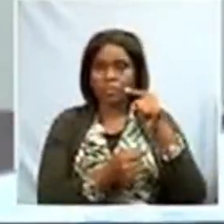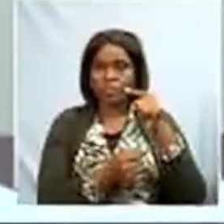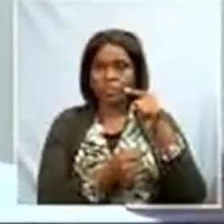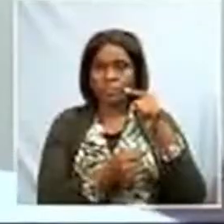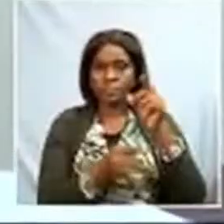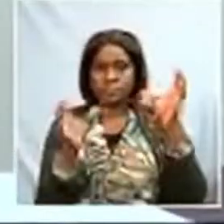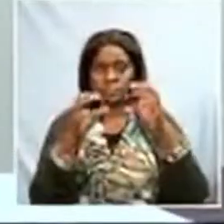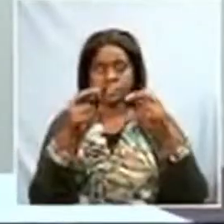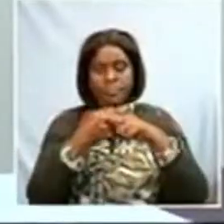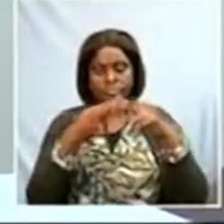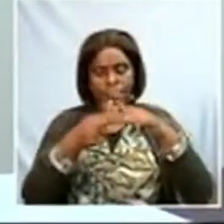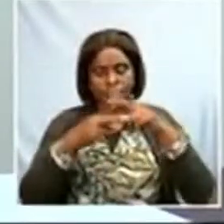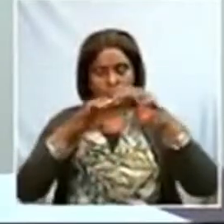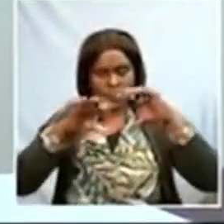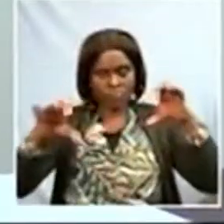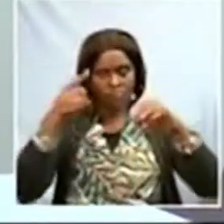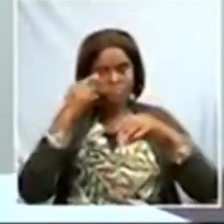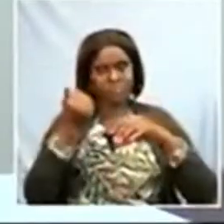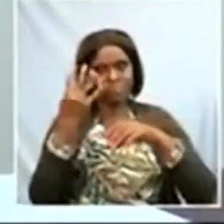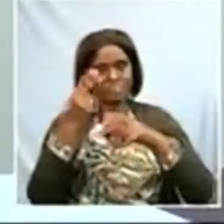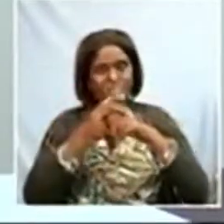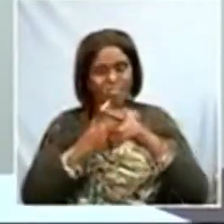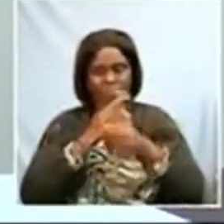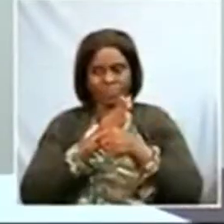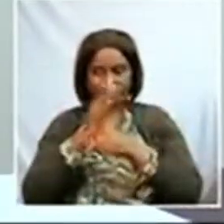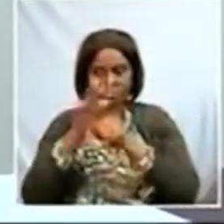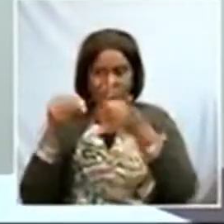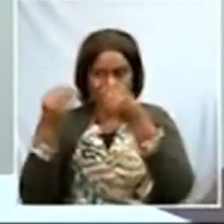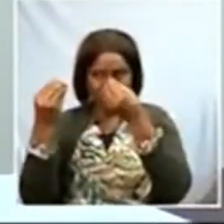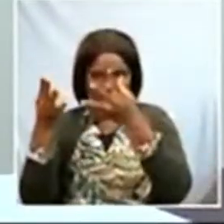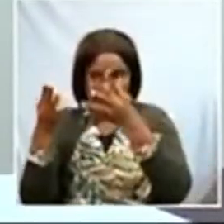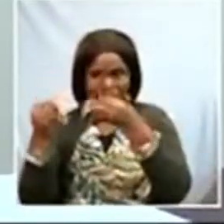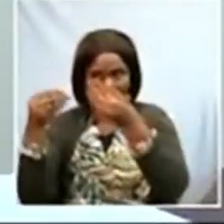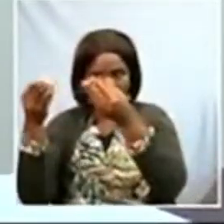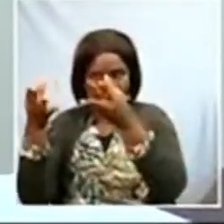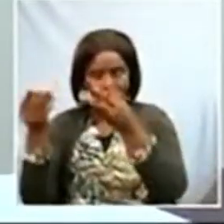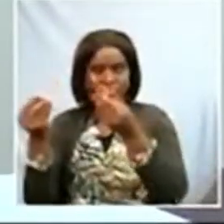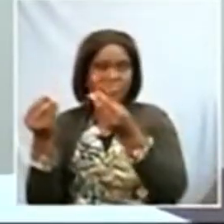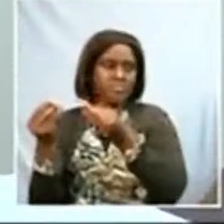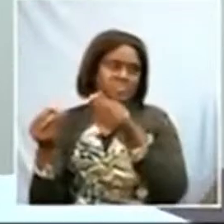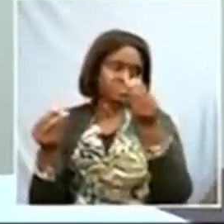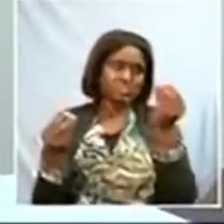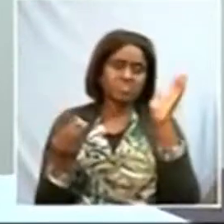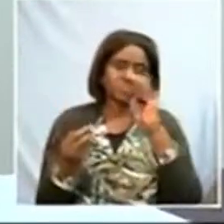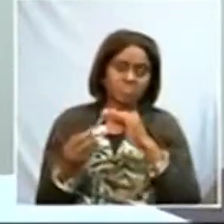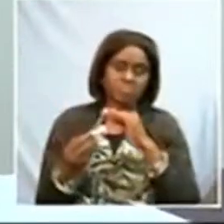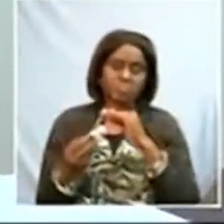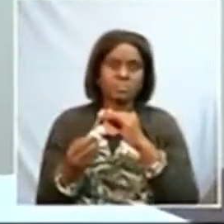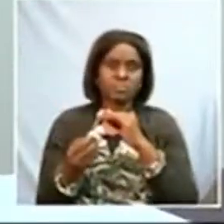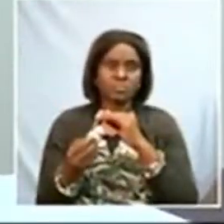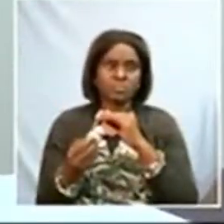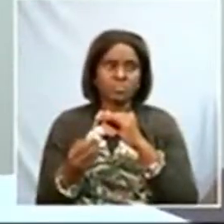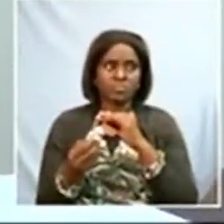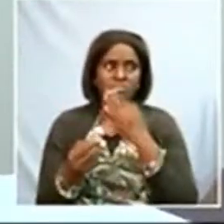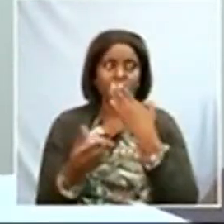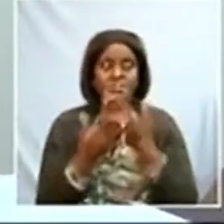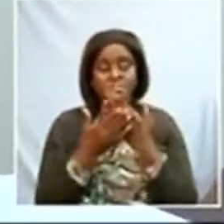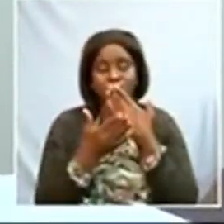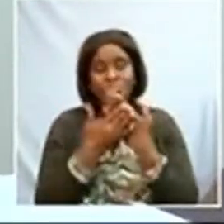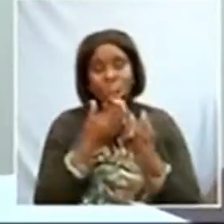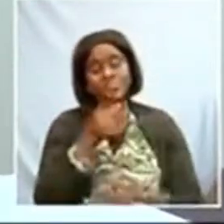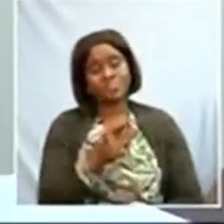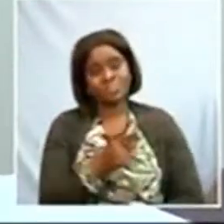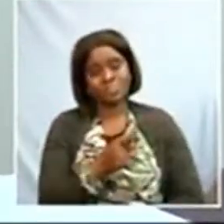a classroom block for 14 months after it has given out the monies to you, is that prudence?